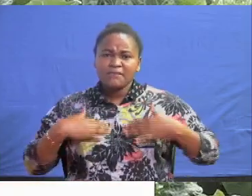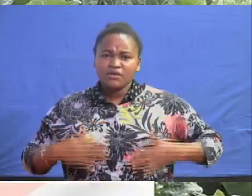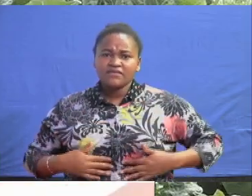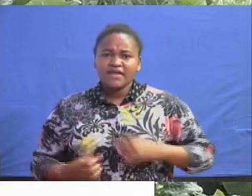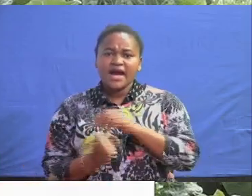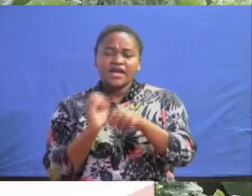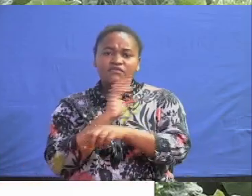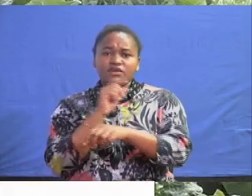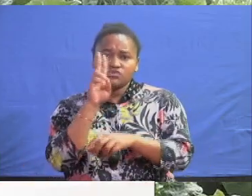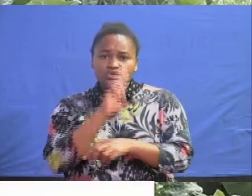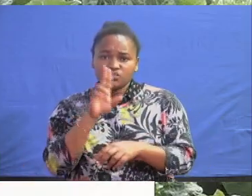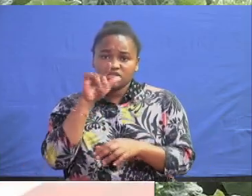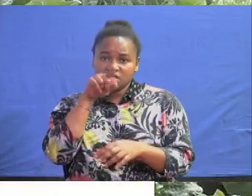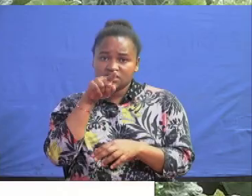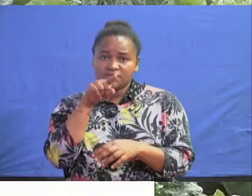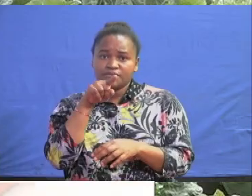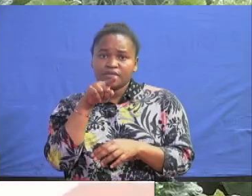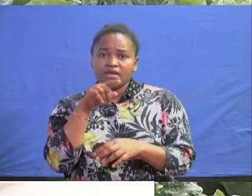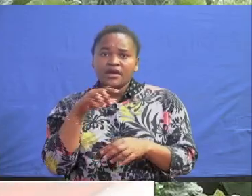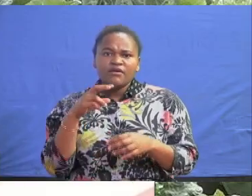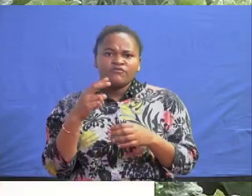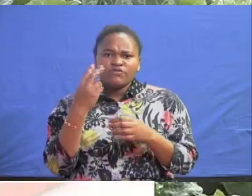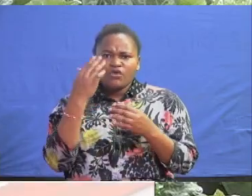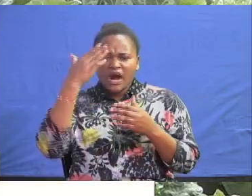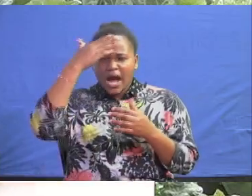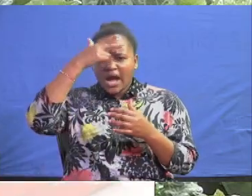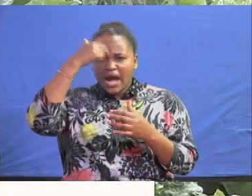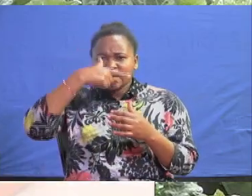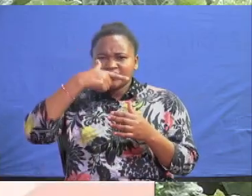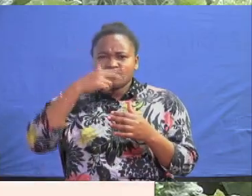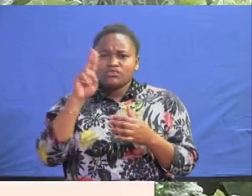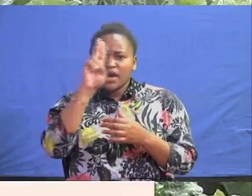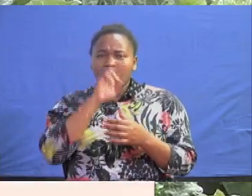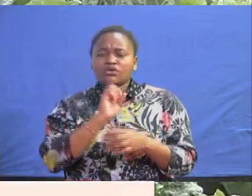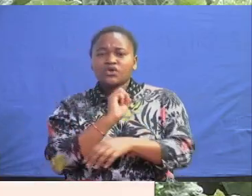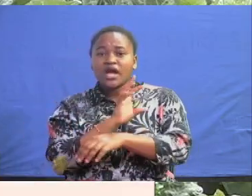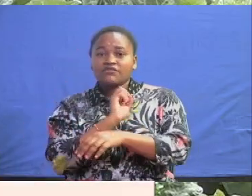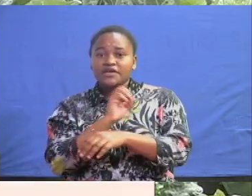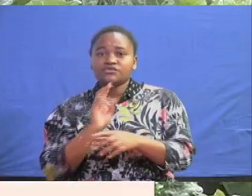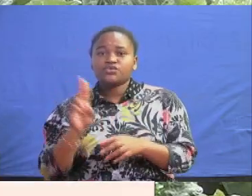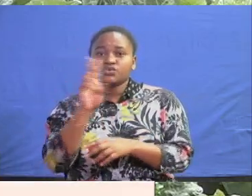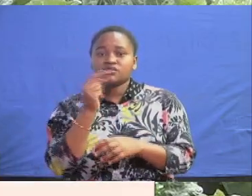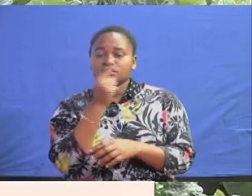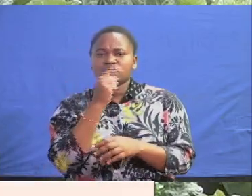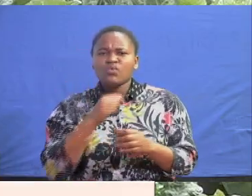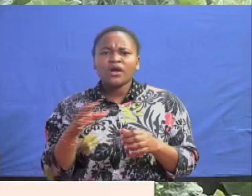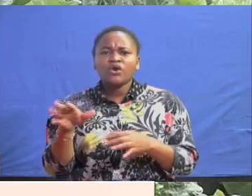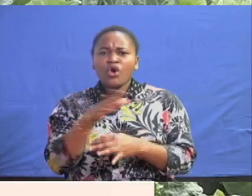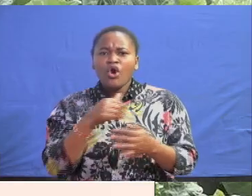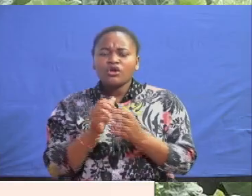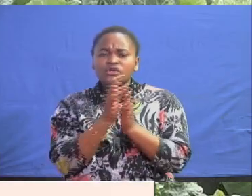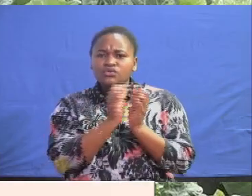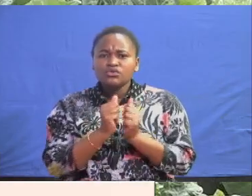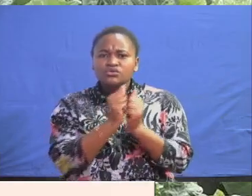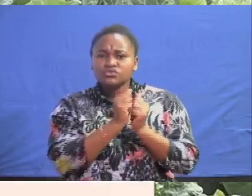use this one. For those who have problem of their eyesight, you can use this one over here. And also you can use them together, including the white spinach